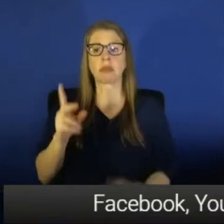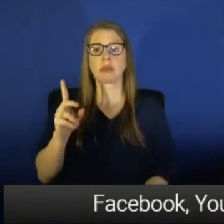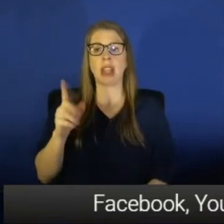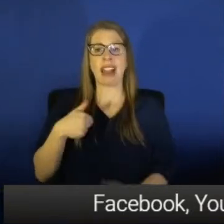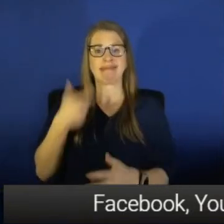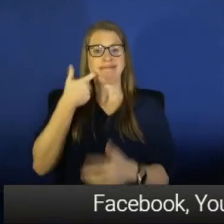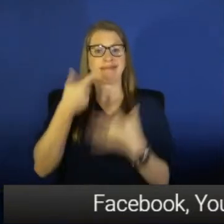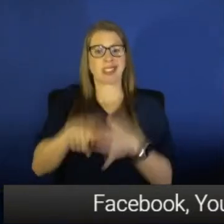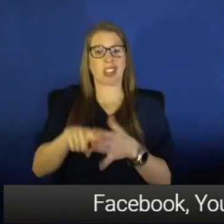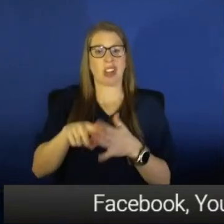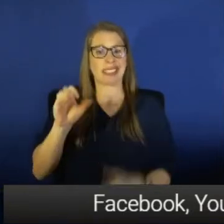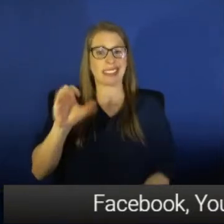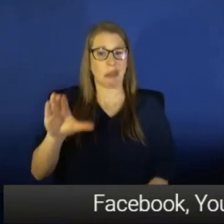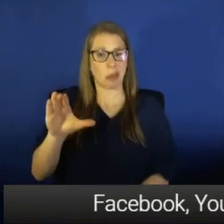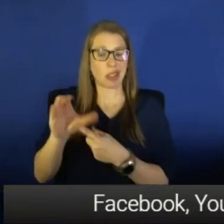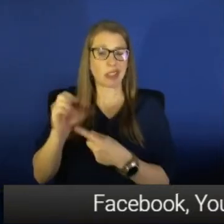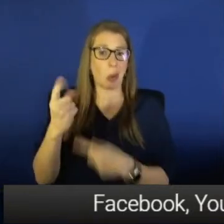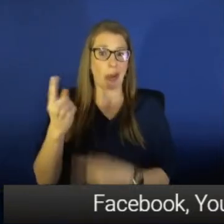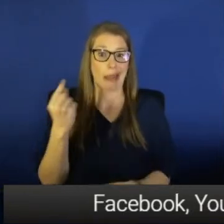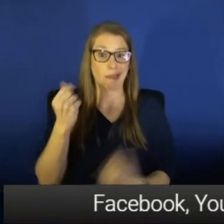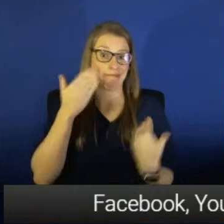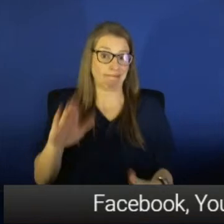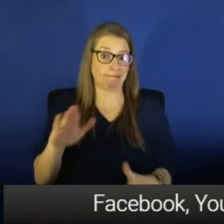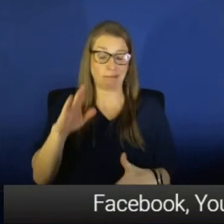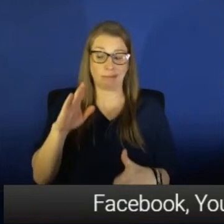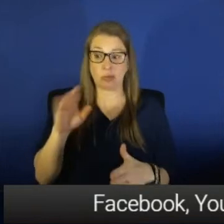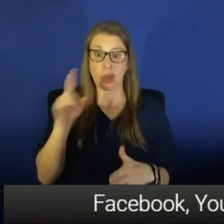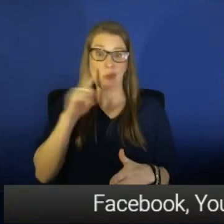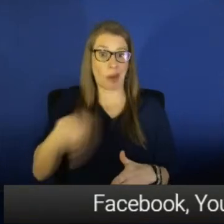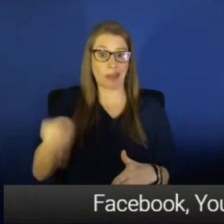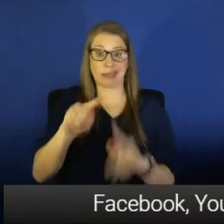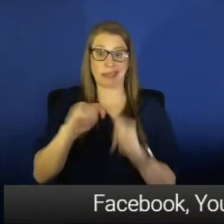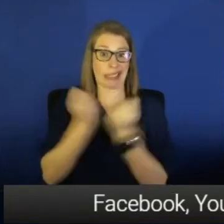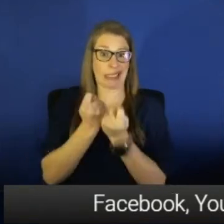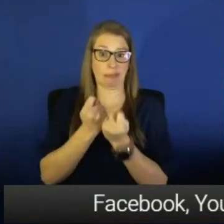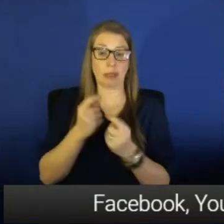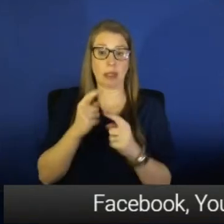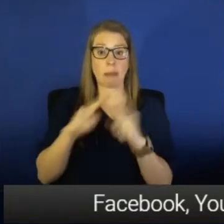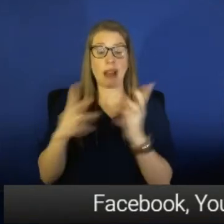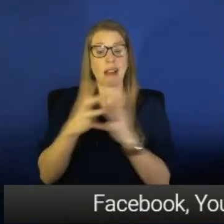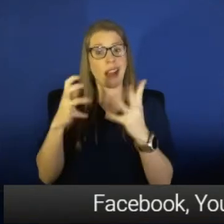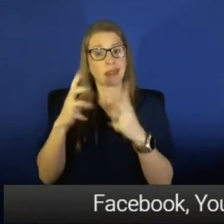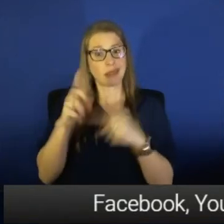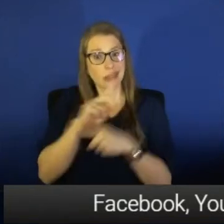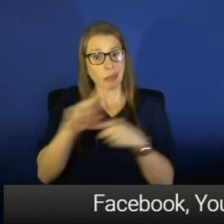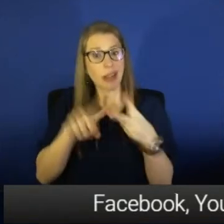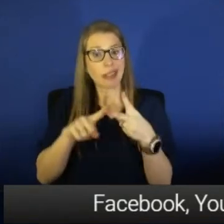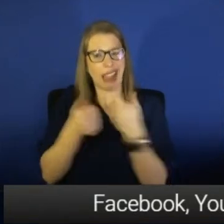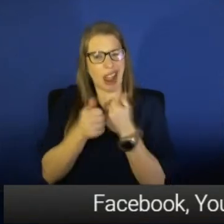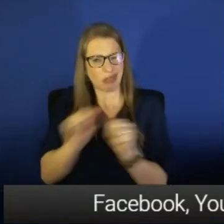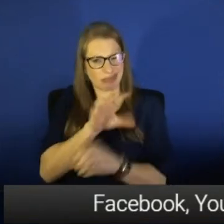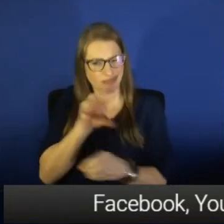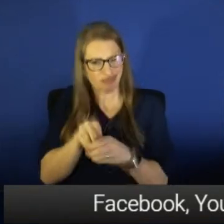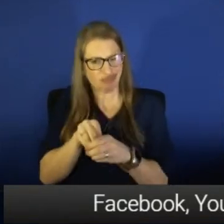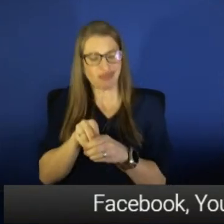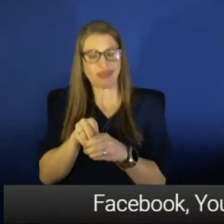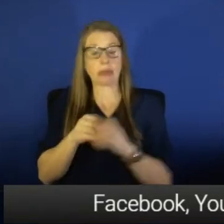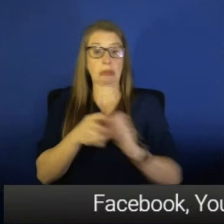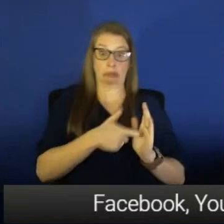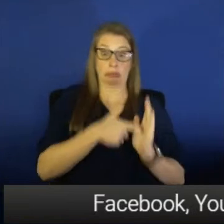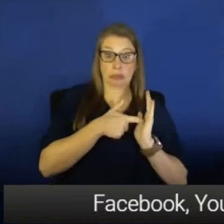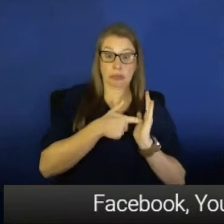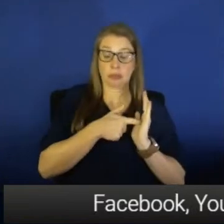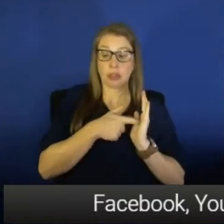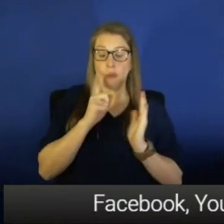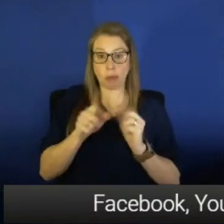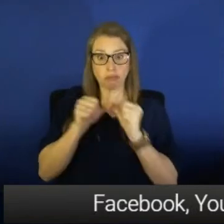for them. But there's a whole lot of discipline and effort that was required to stay the course,